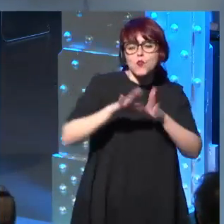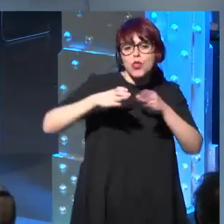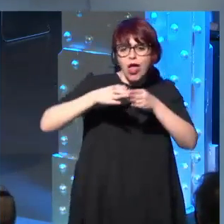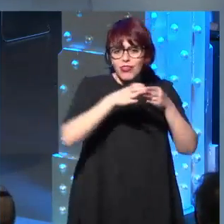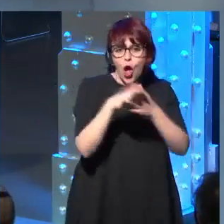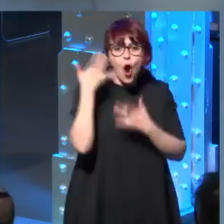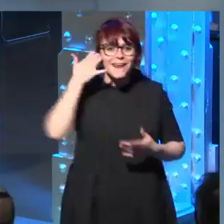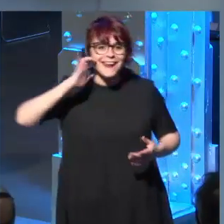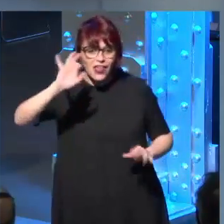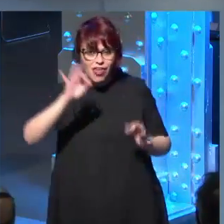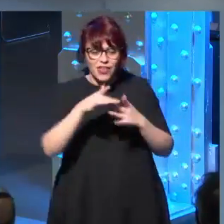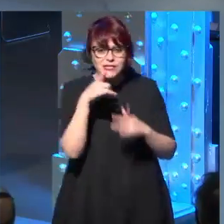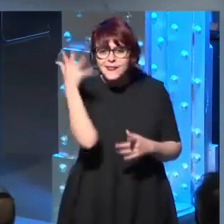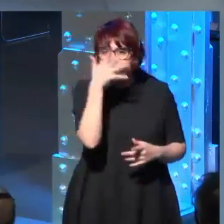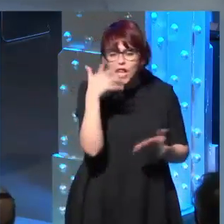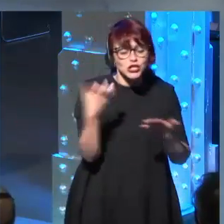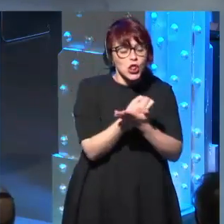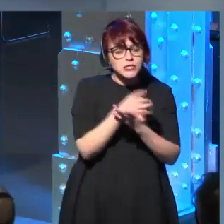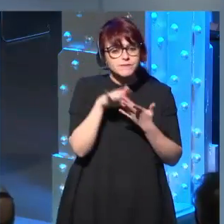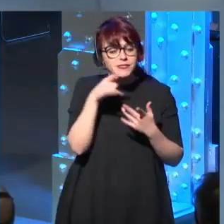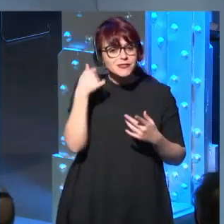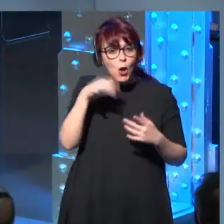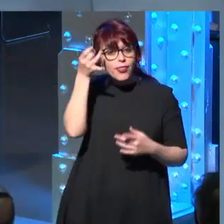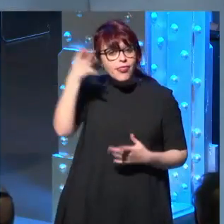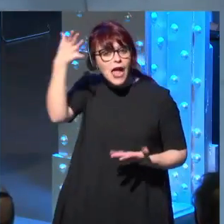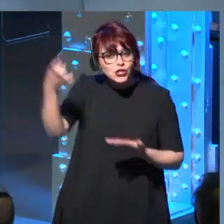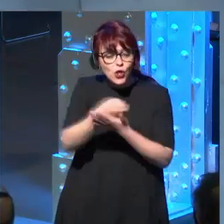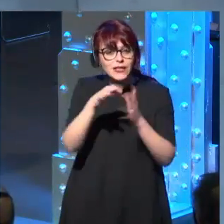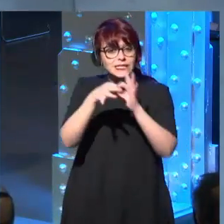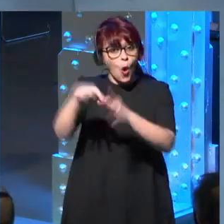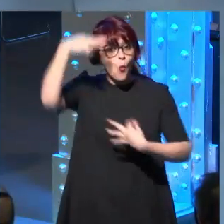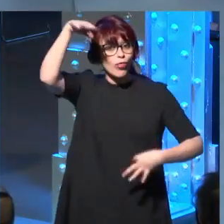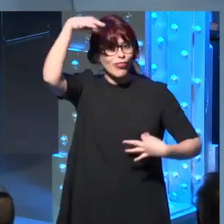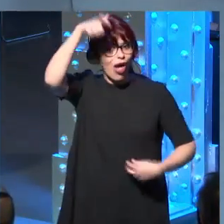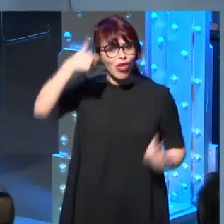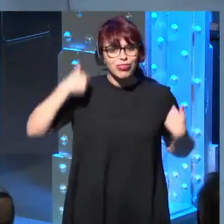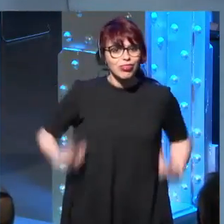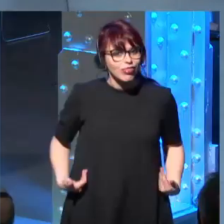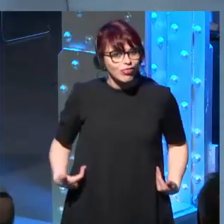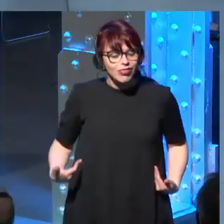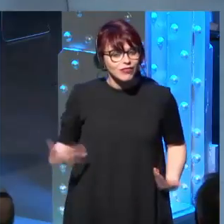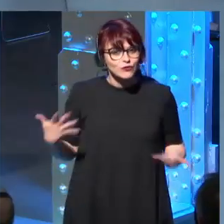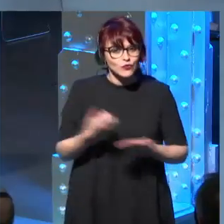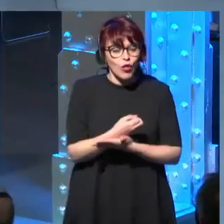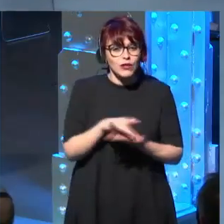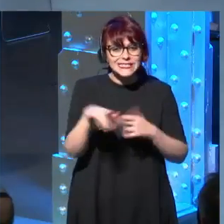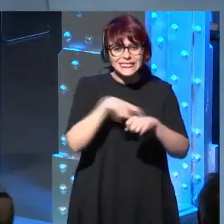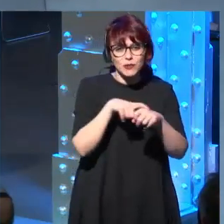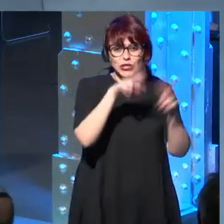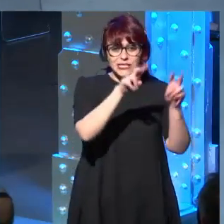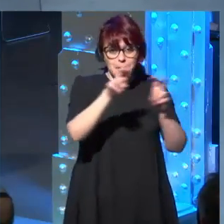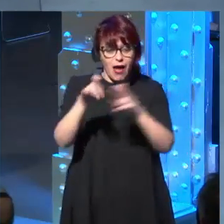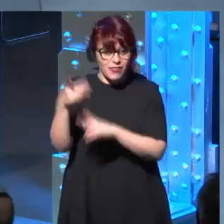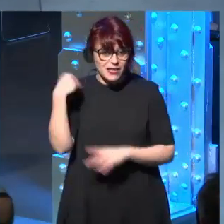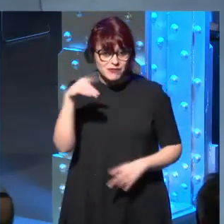originality, jealousy, everything, uniqueness, whatever, and all these Dostoevskian themes, it goes